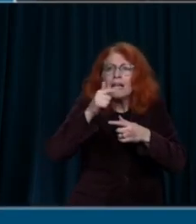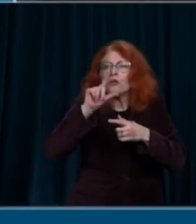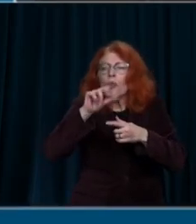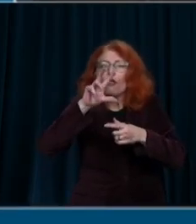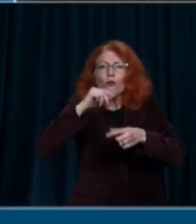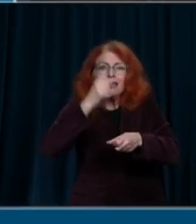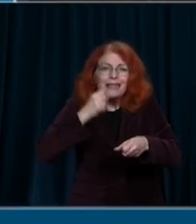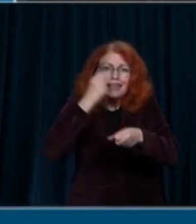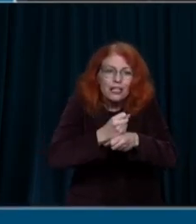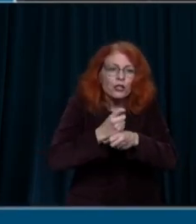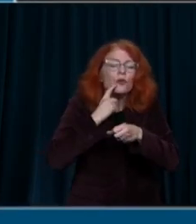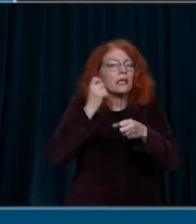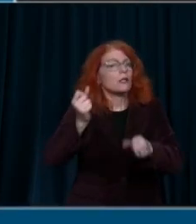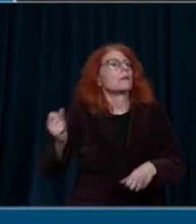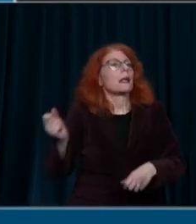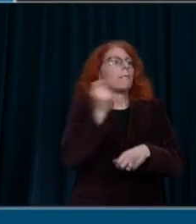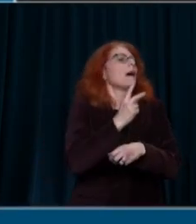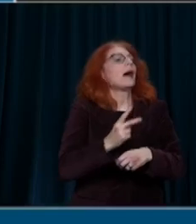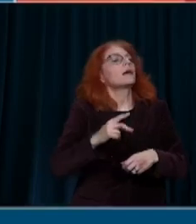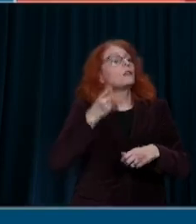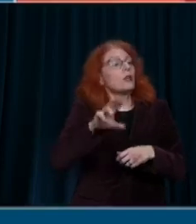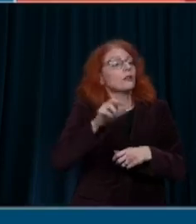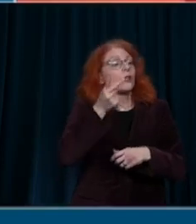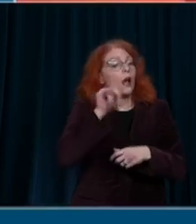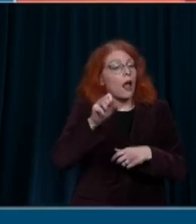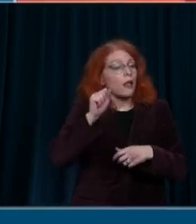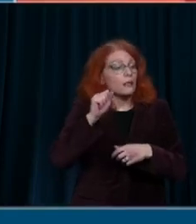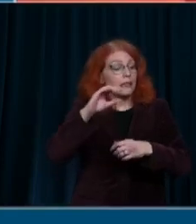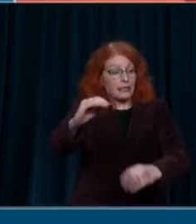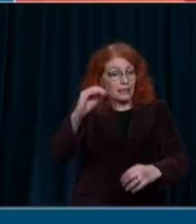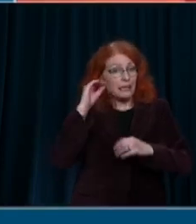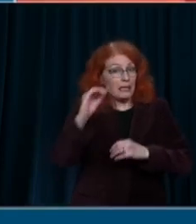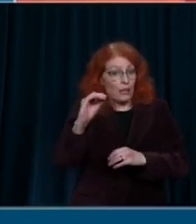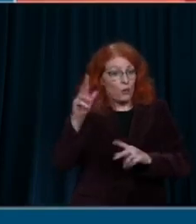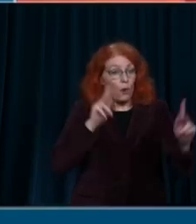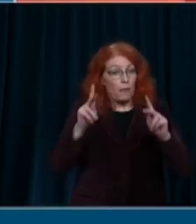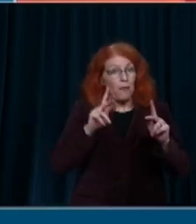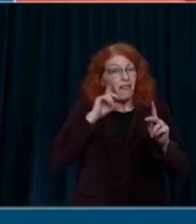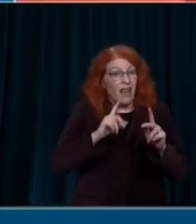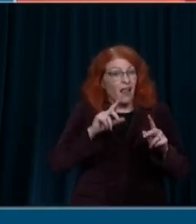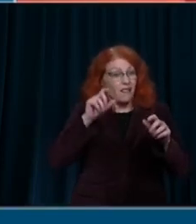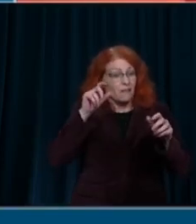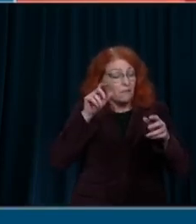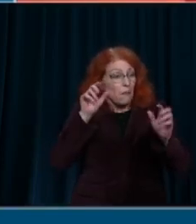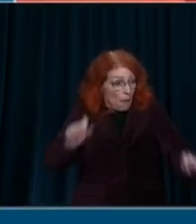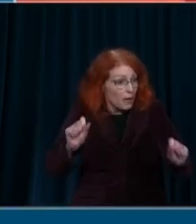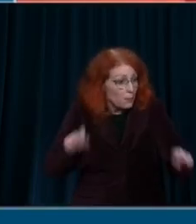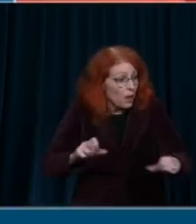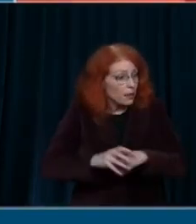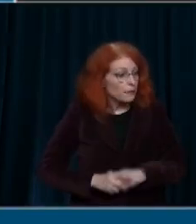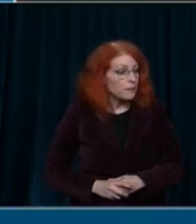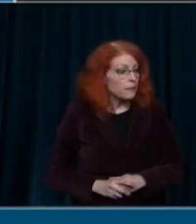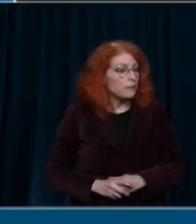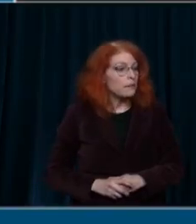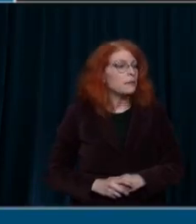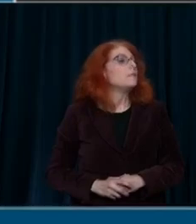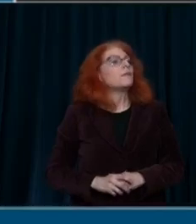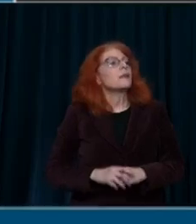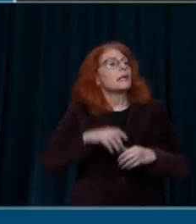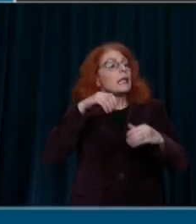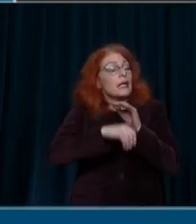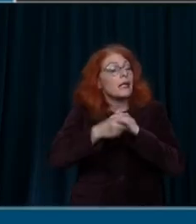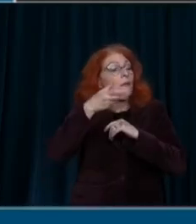have to bring that back. Dr. Giles, is 0 people coming across realistic? Not in the port of